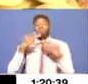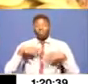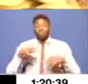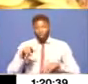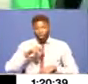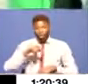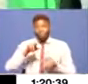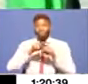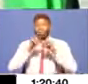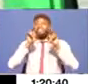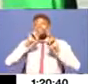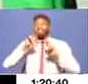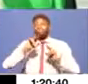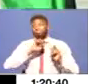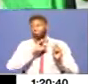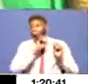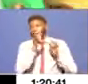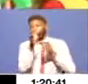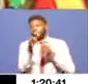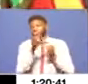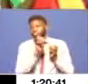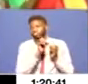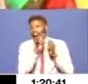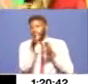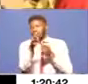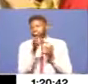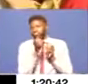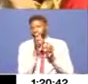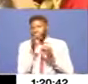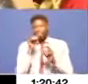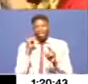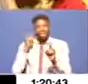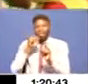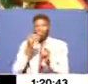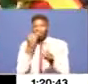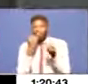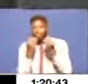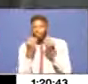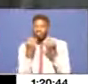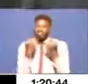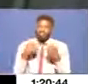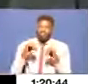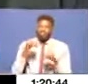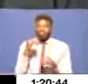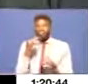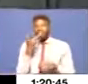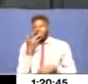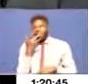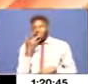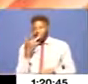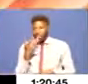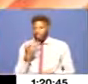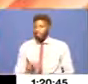and international visitors who are thronging the venue to sample the delicacies. Caroline Kamau reporting for Lunchtime News.